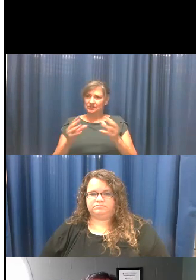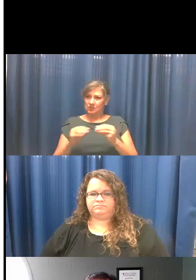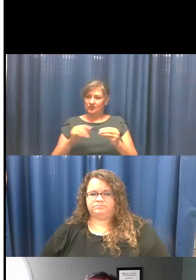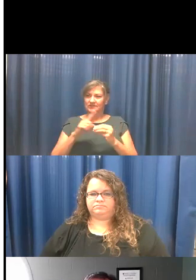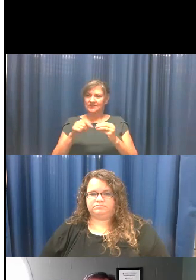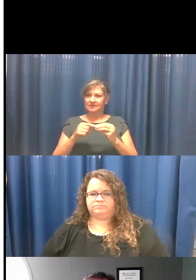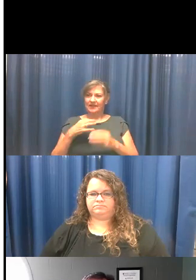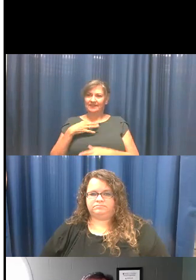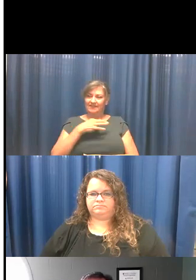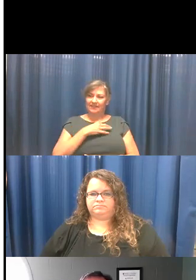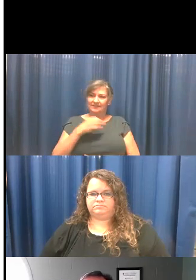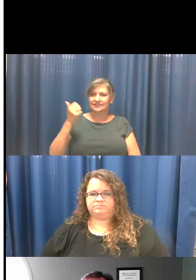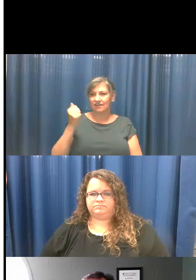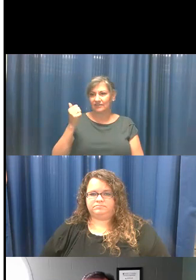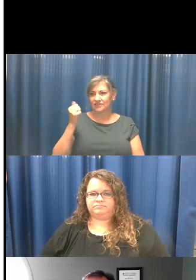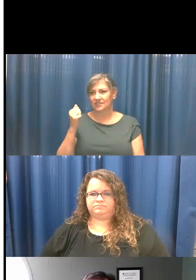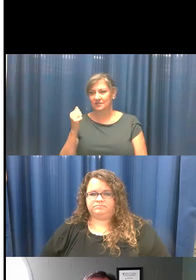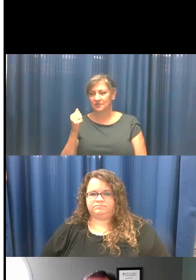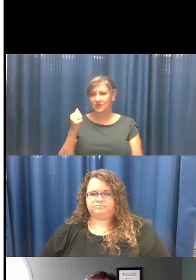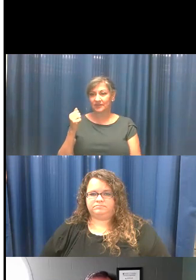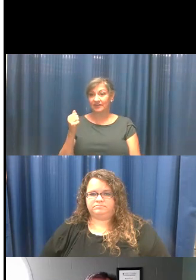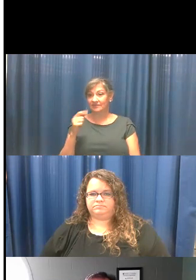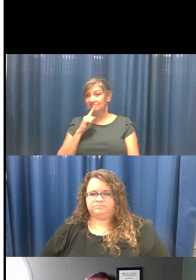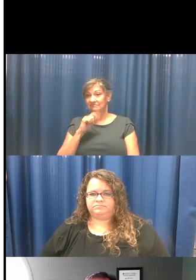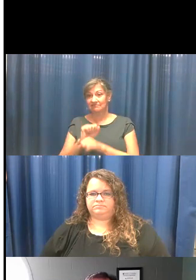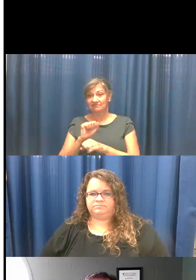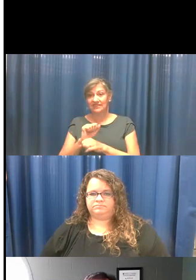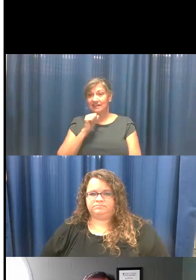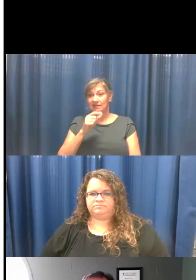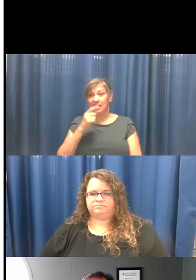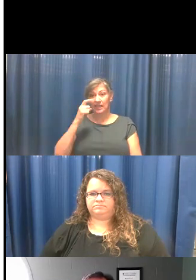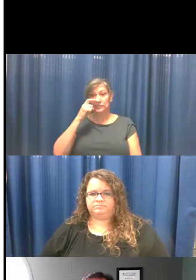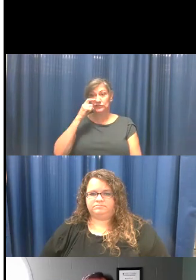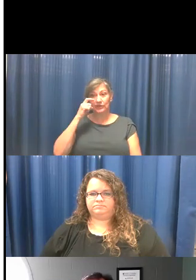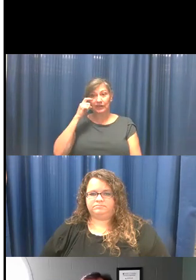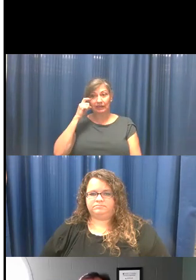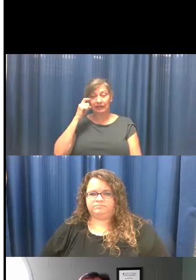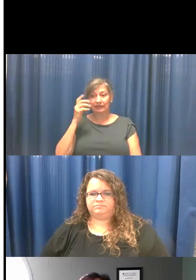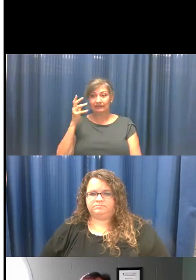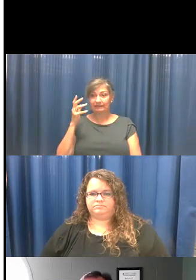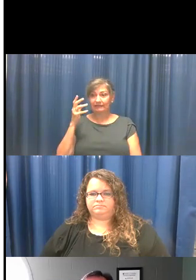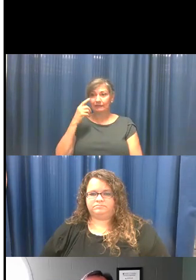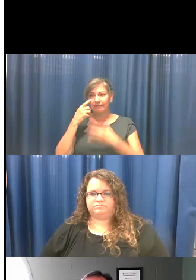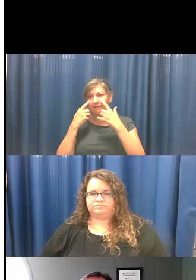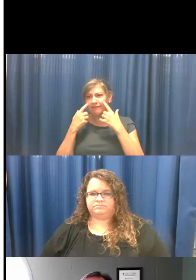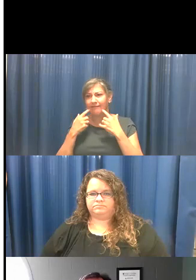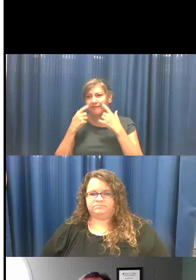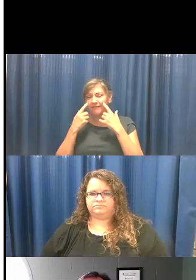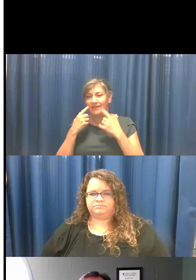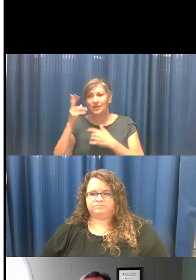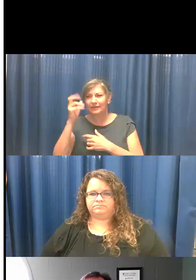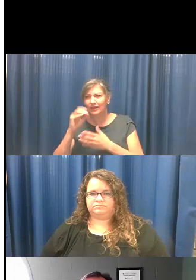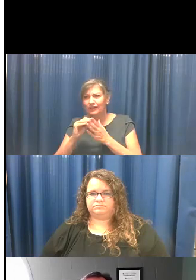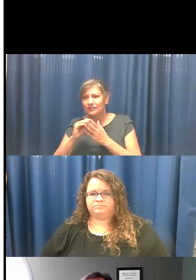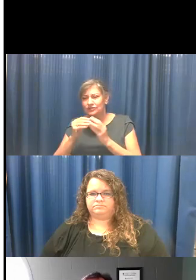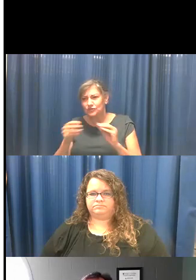the faculty scholarships where there's literally not a dry eye in the theater because of hearing their stories and the impact